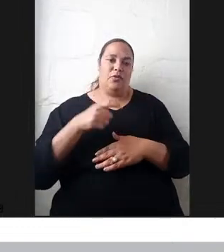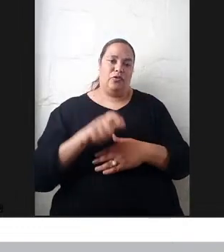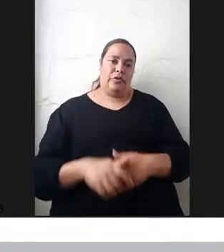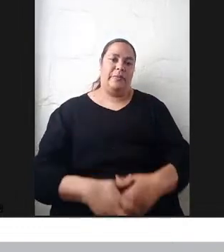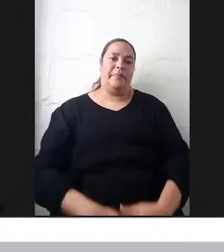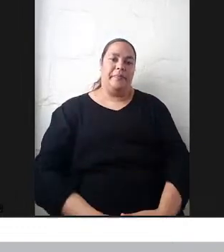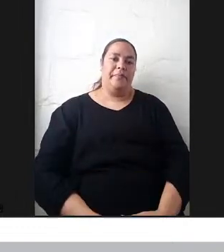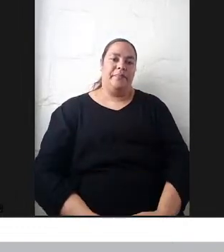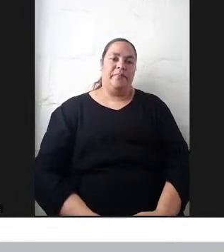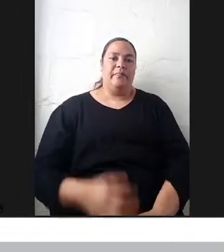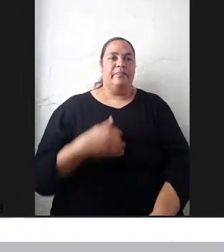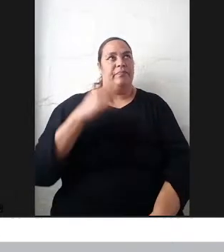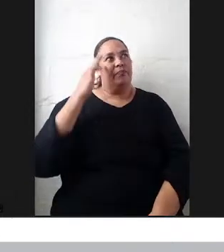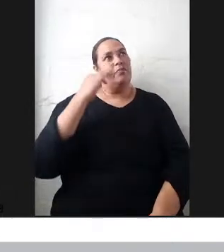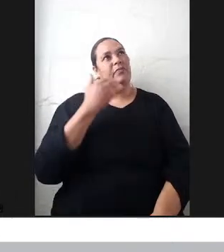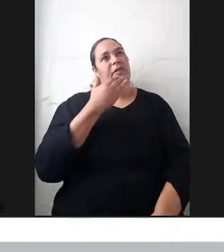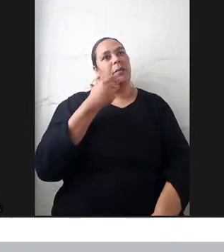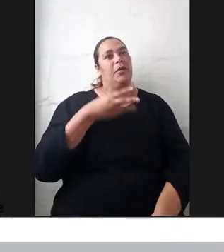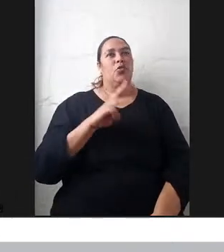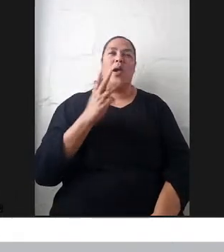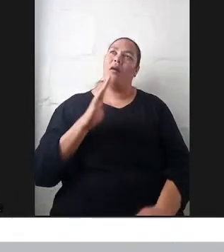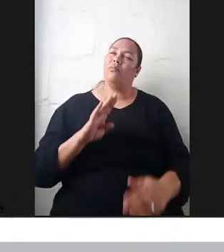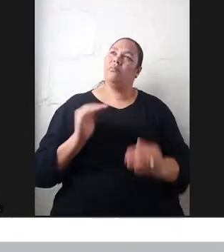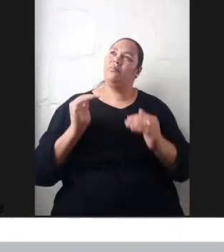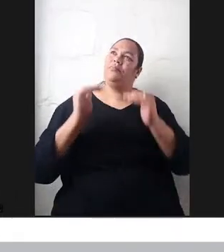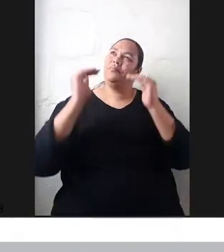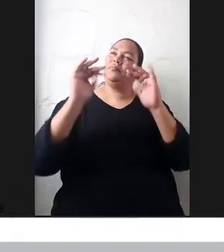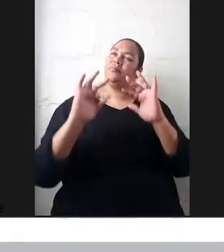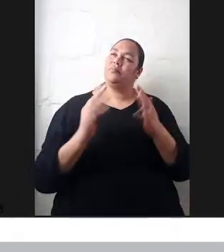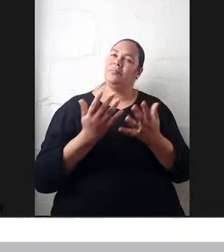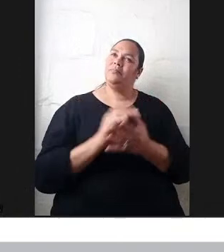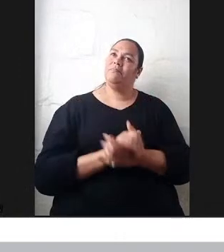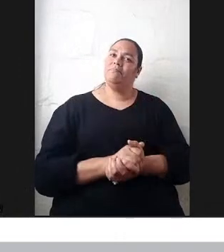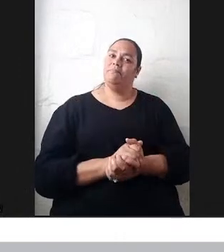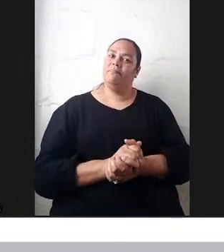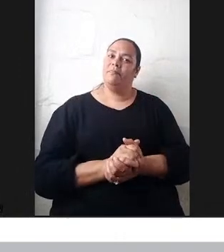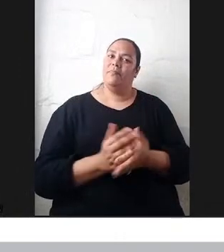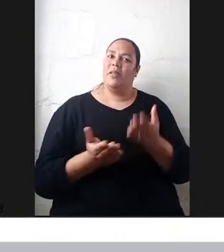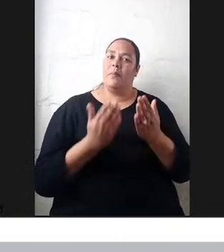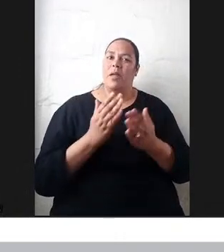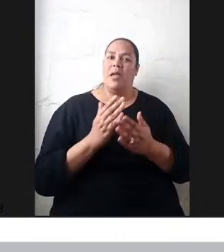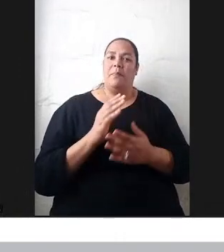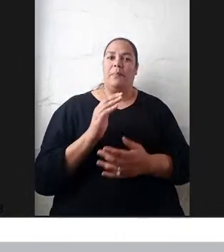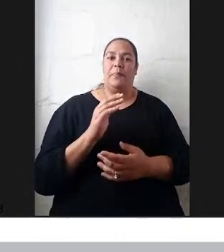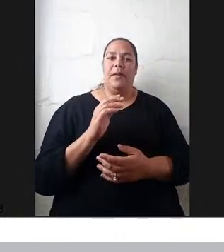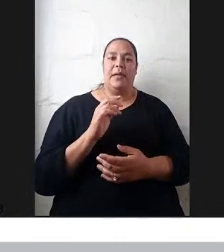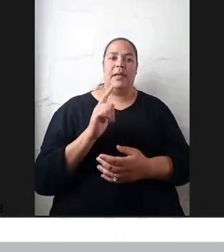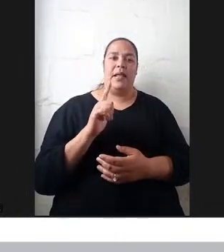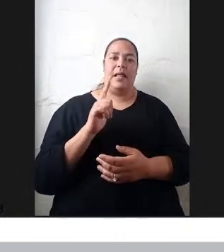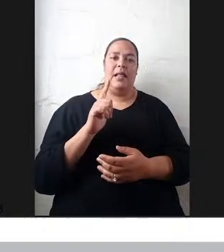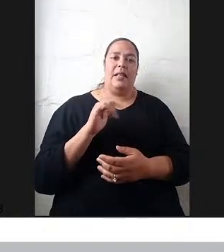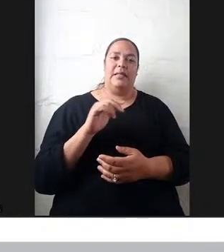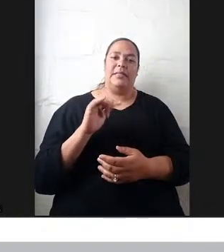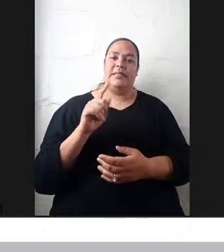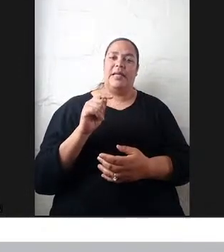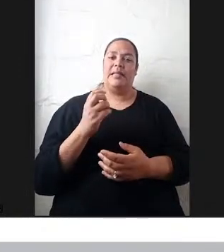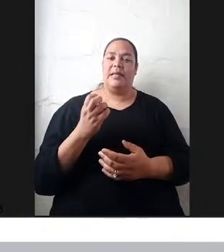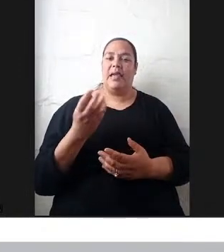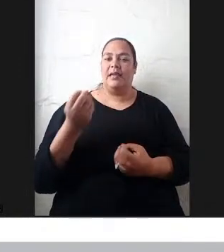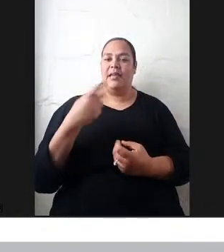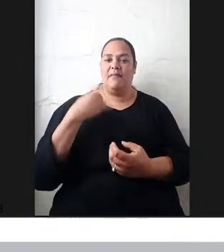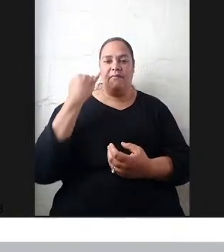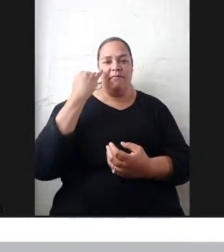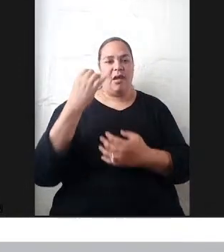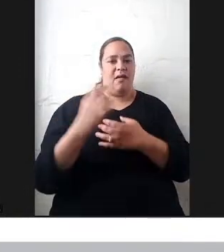best way to escalate that is. Perhaps Lizette can give it a little bit of thought as well and advise us,